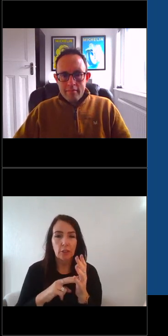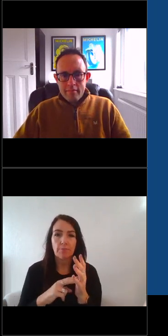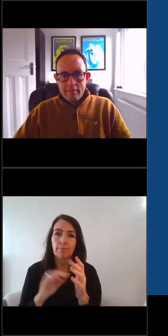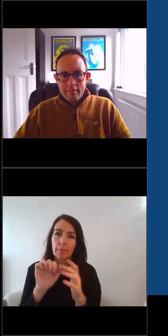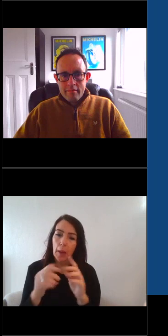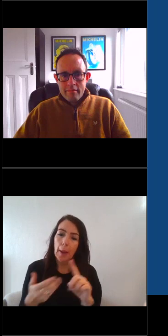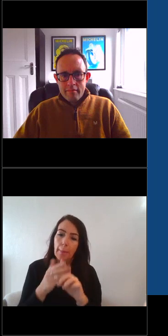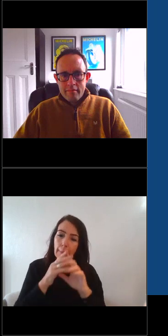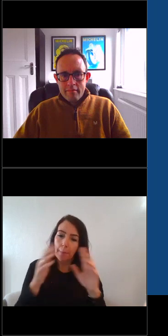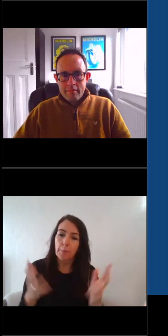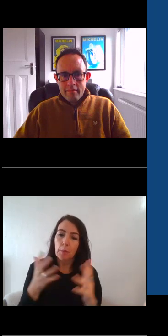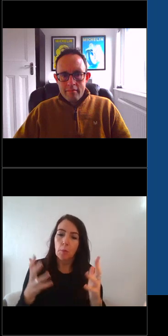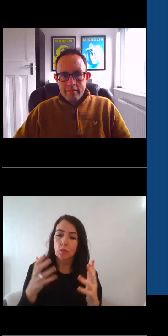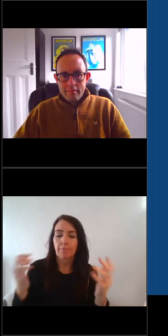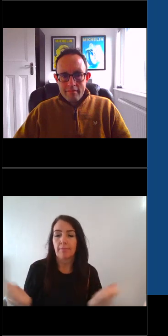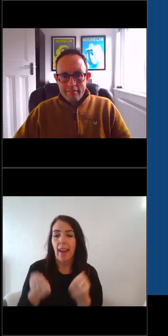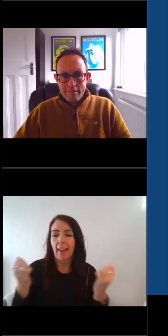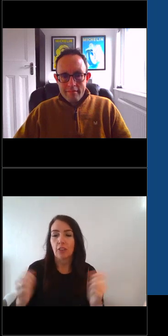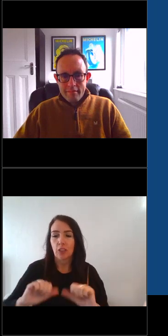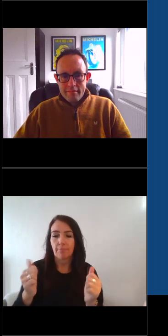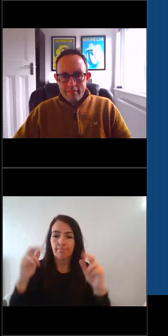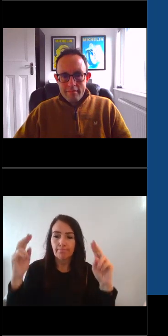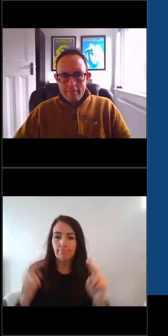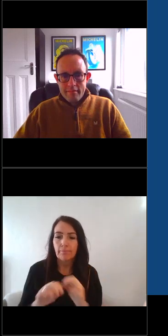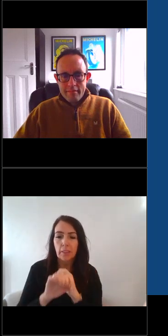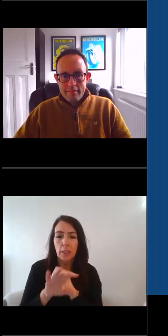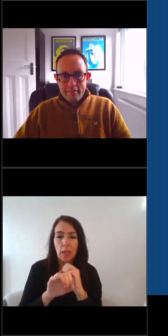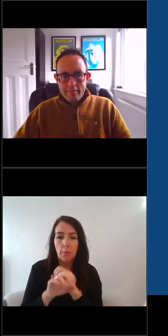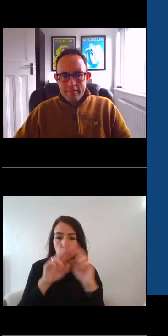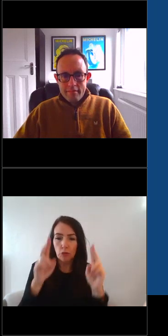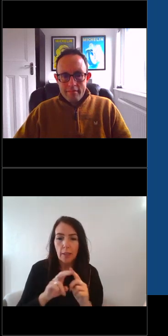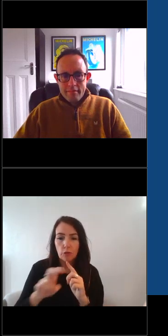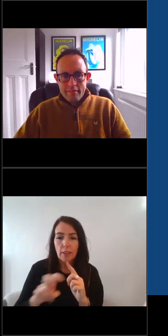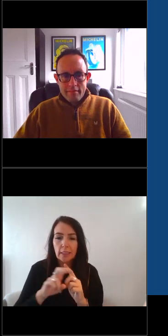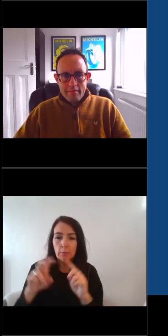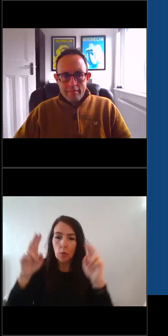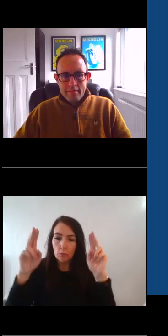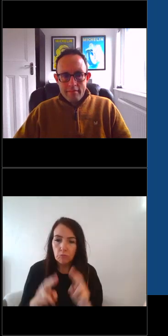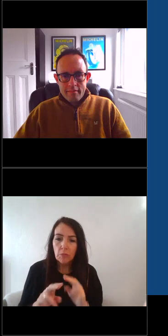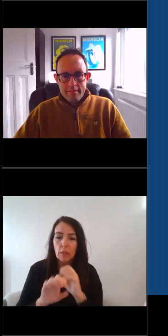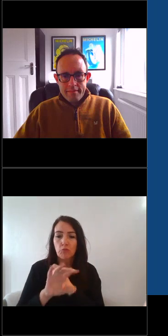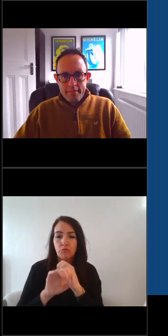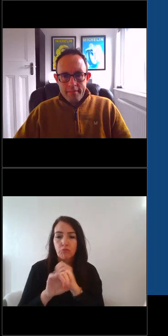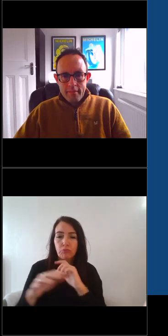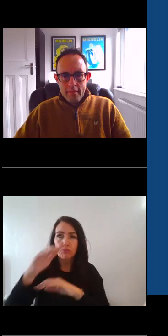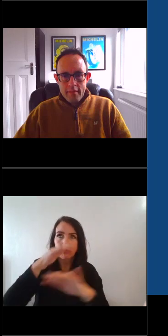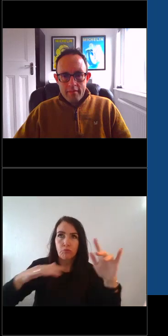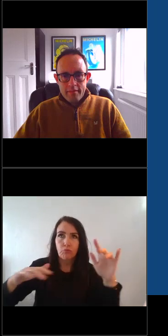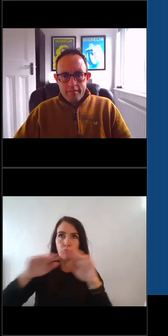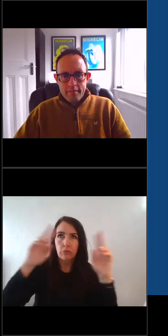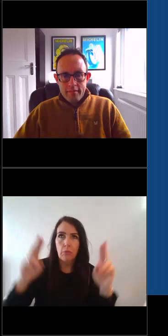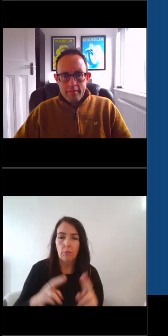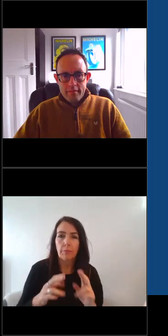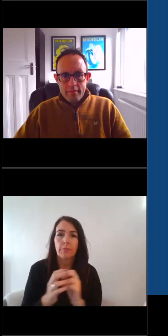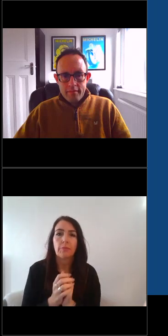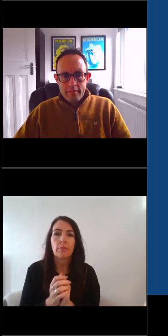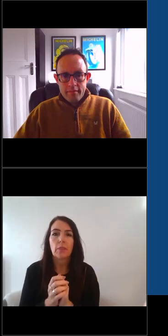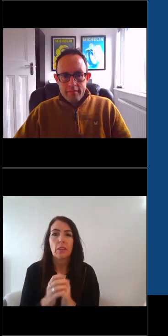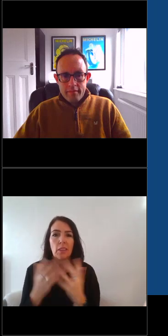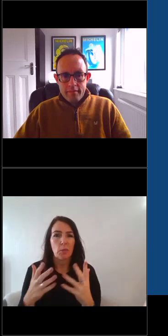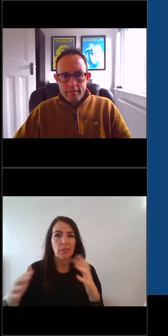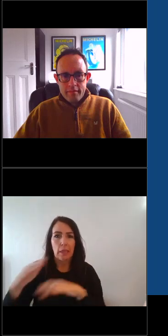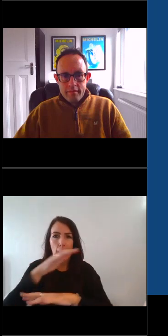promoting energy efficiency, low carbon transport, and sustainable energy use. We aim to address the climate emergency and